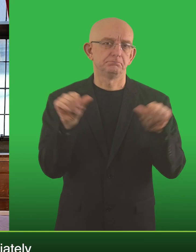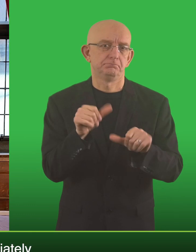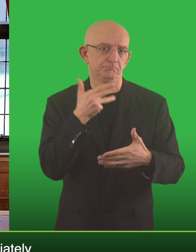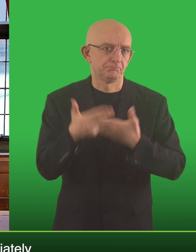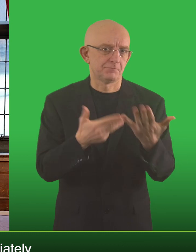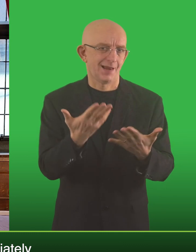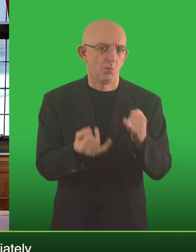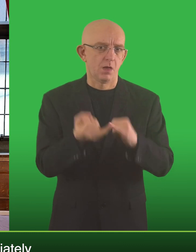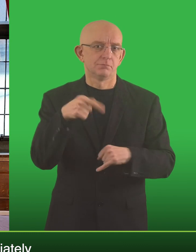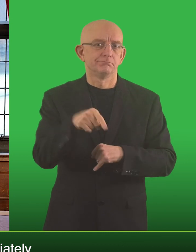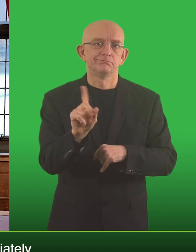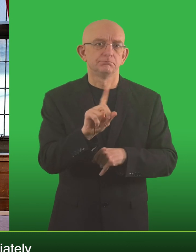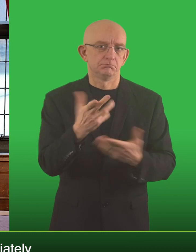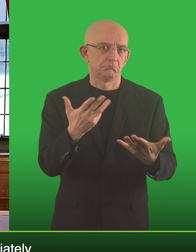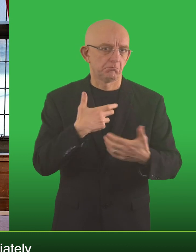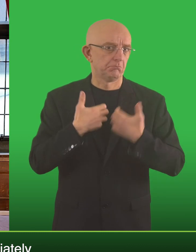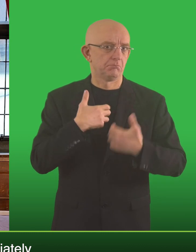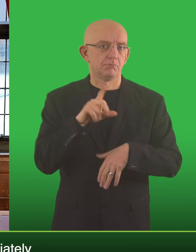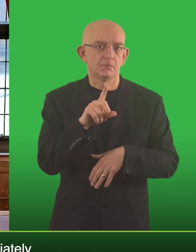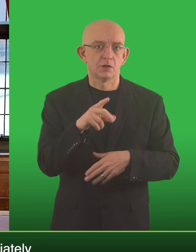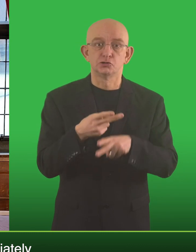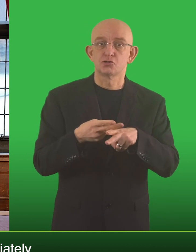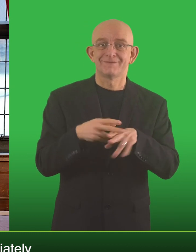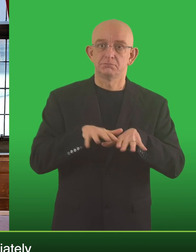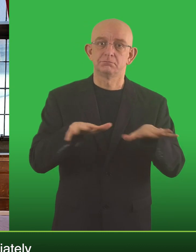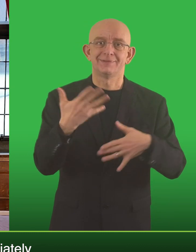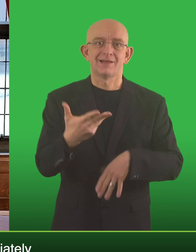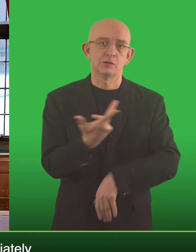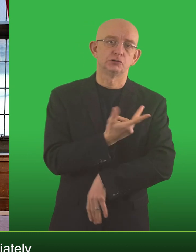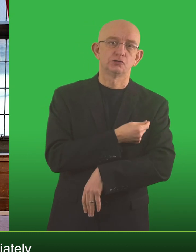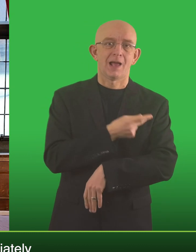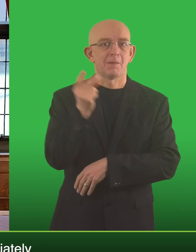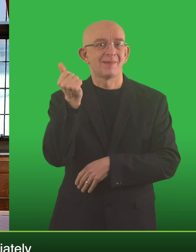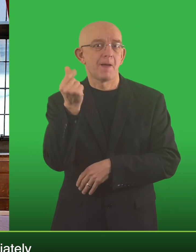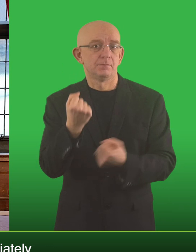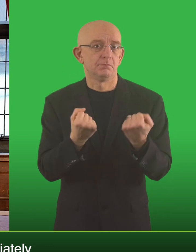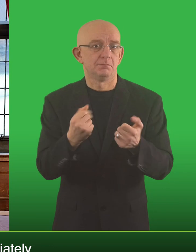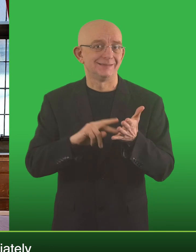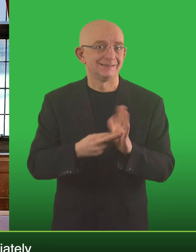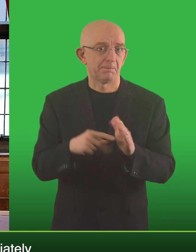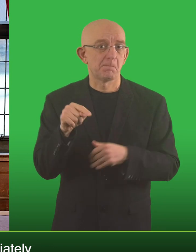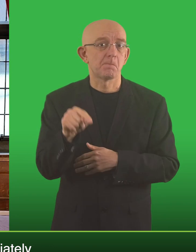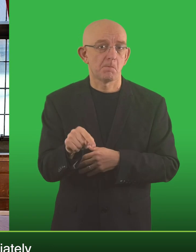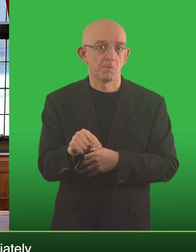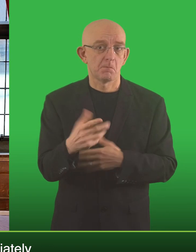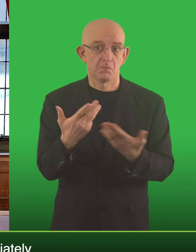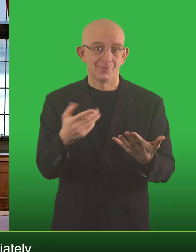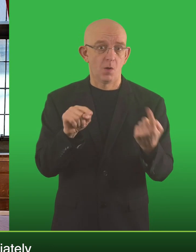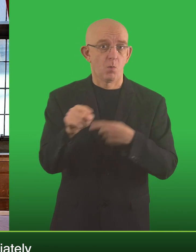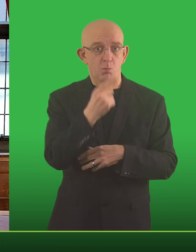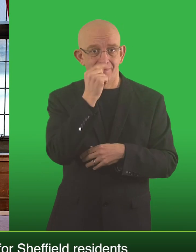So lastly, and very immediately, it's worth just making note of the Sheffield-wide Jab Cab